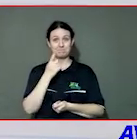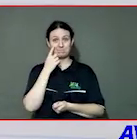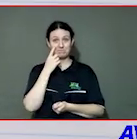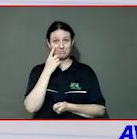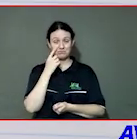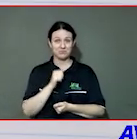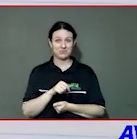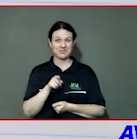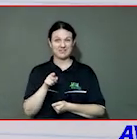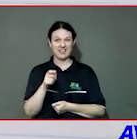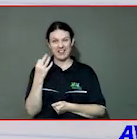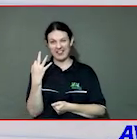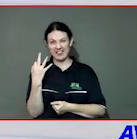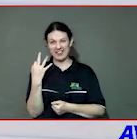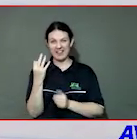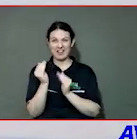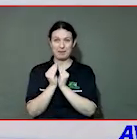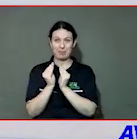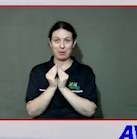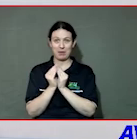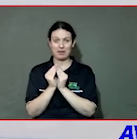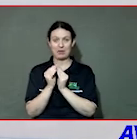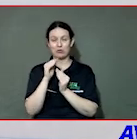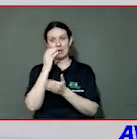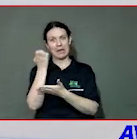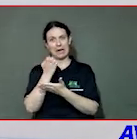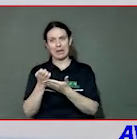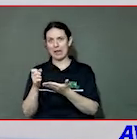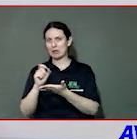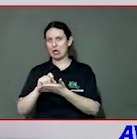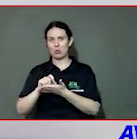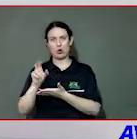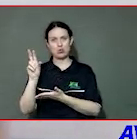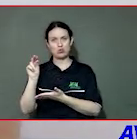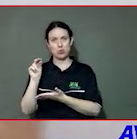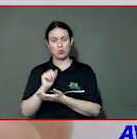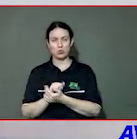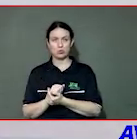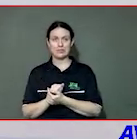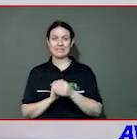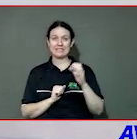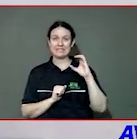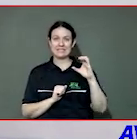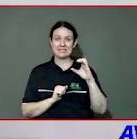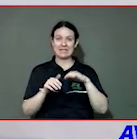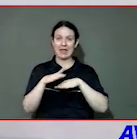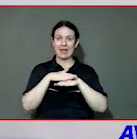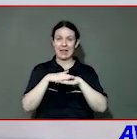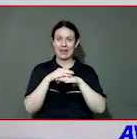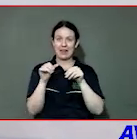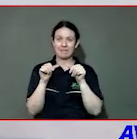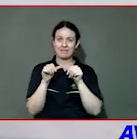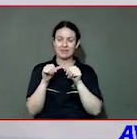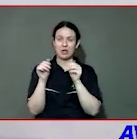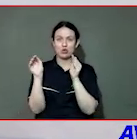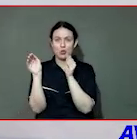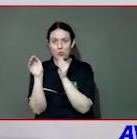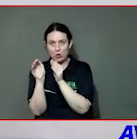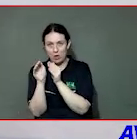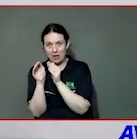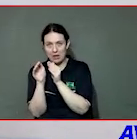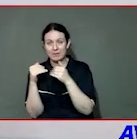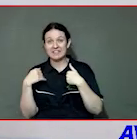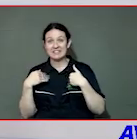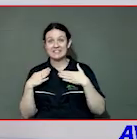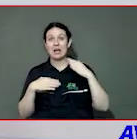counts 3 marks. I'm not going to write essays. So C has a smaller surface area than B. You must start with